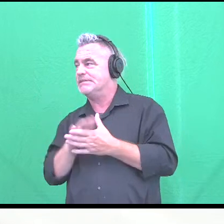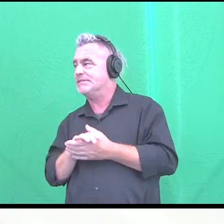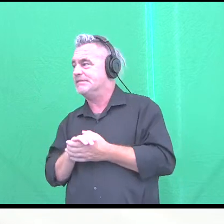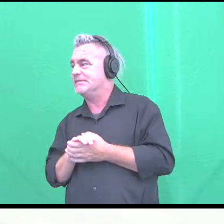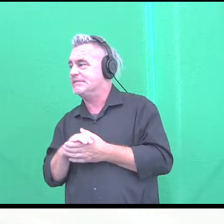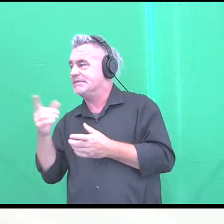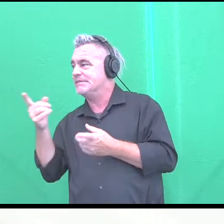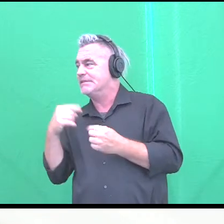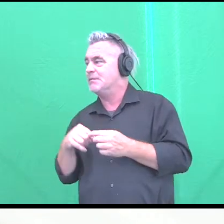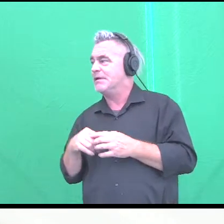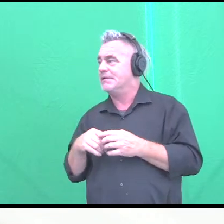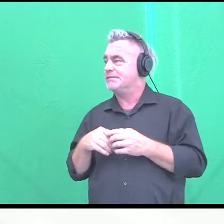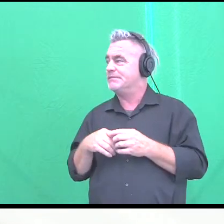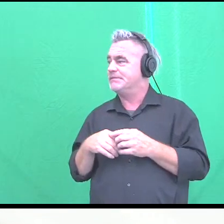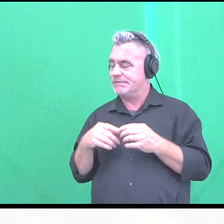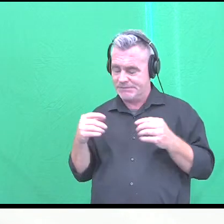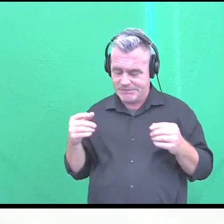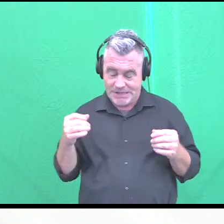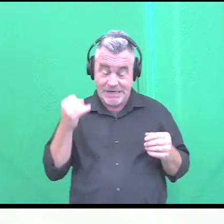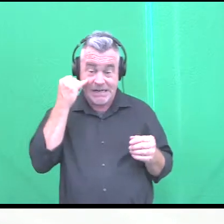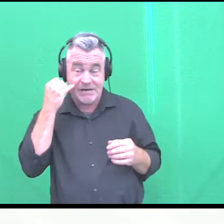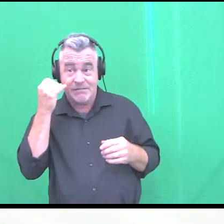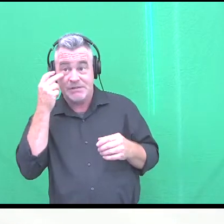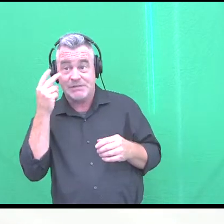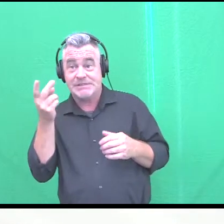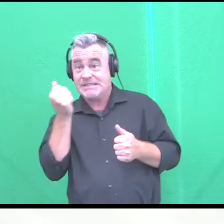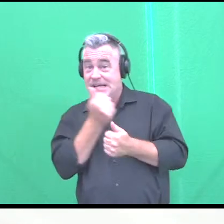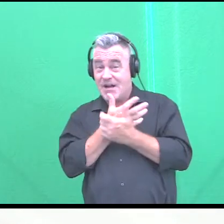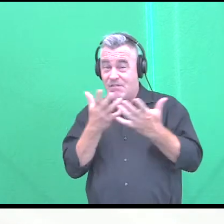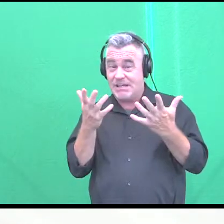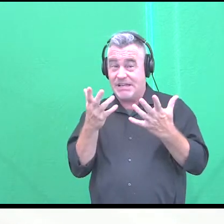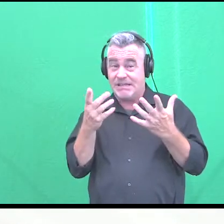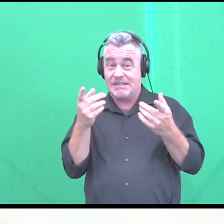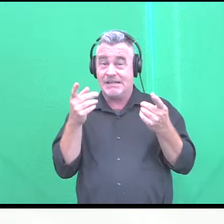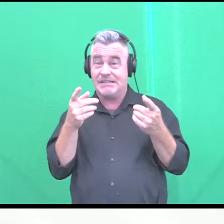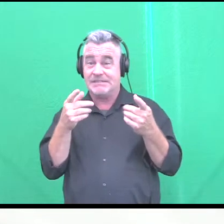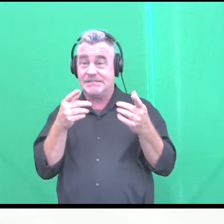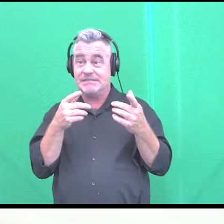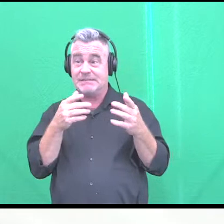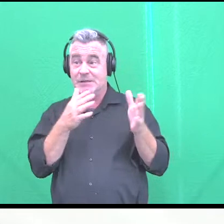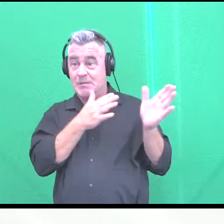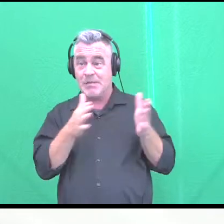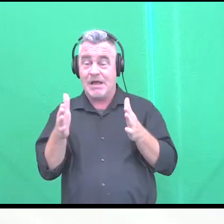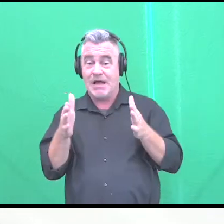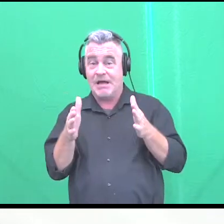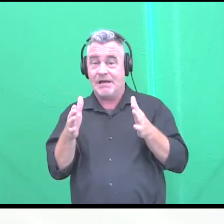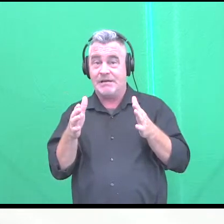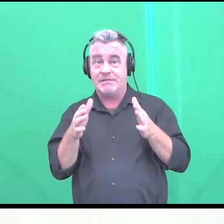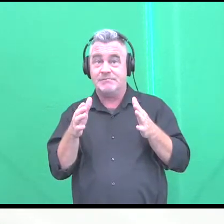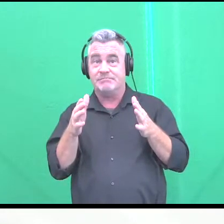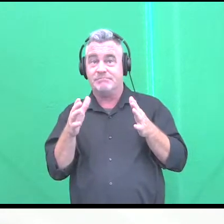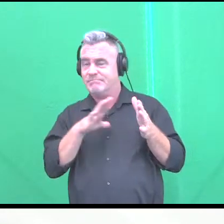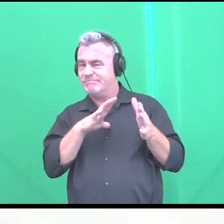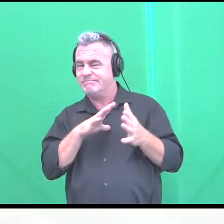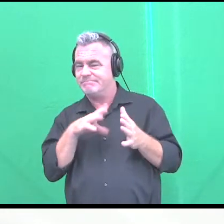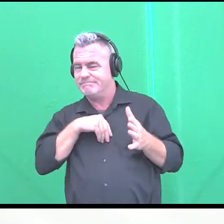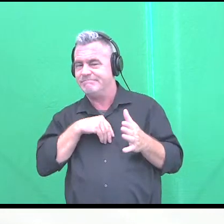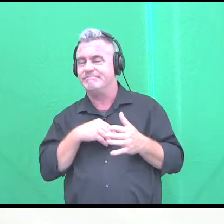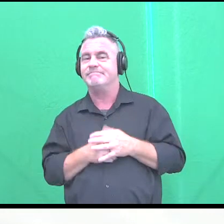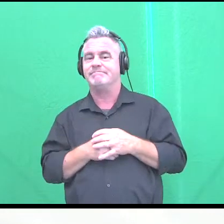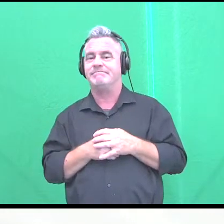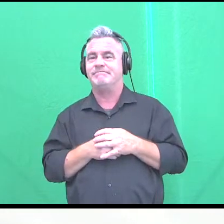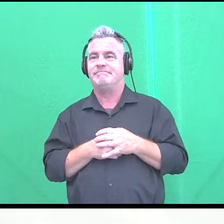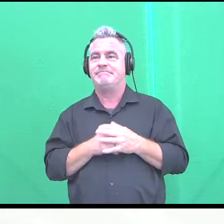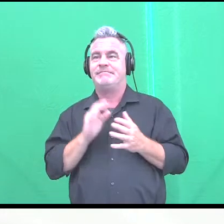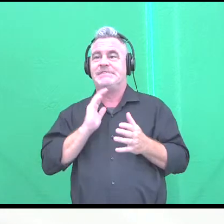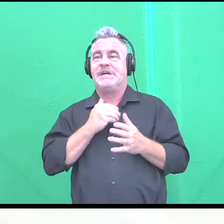think that if you see all of what's in the works, you're just going to be amazed. Again, too, our parents continue